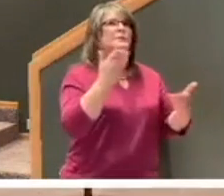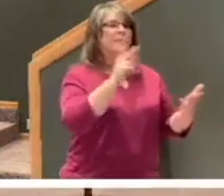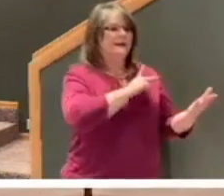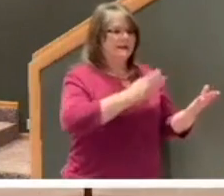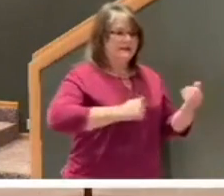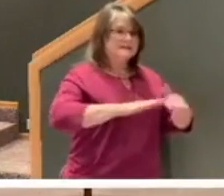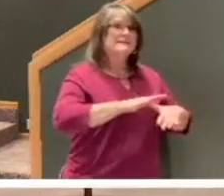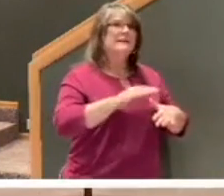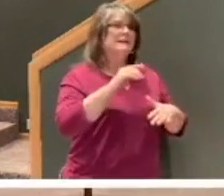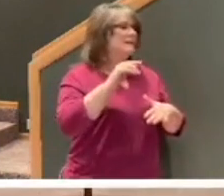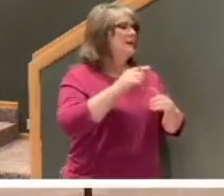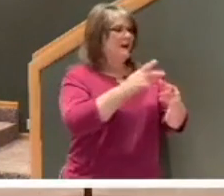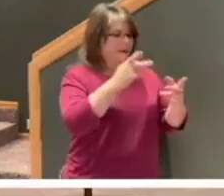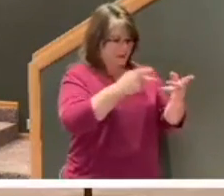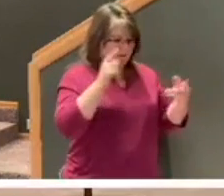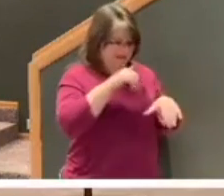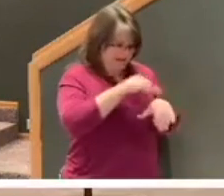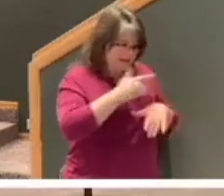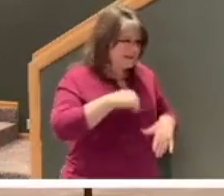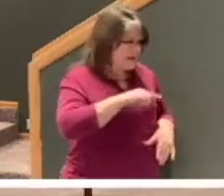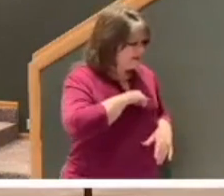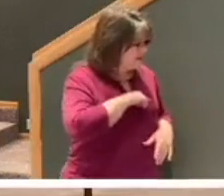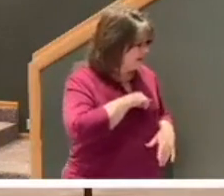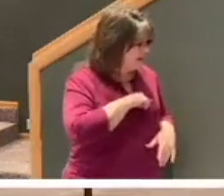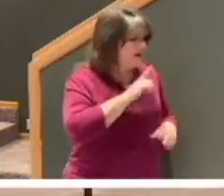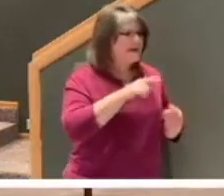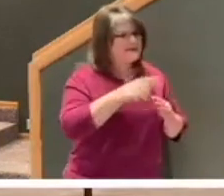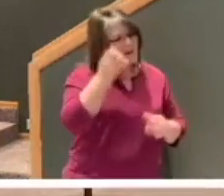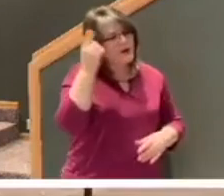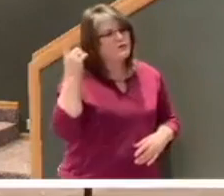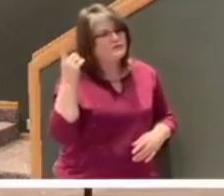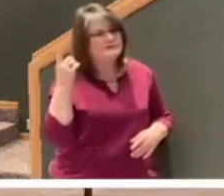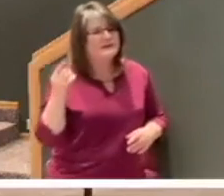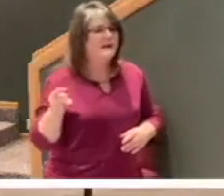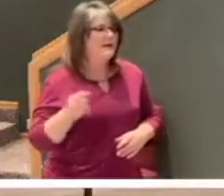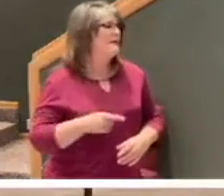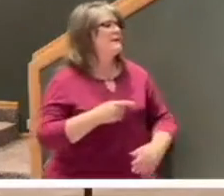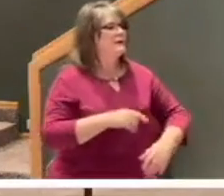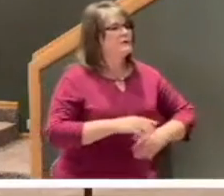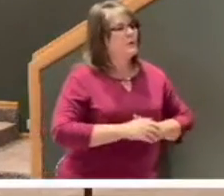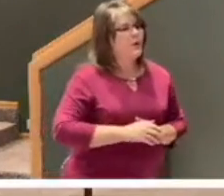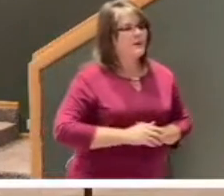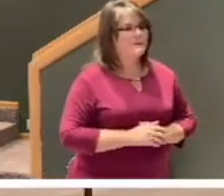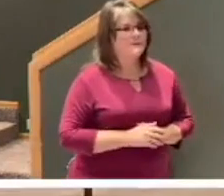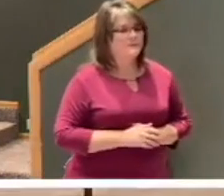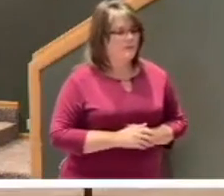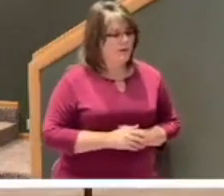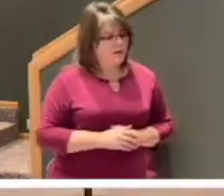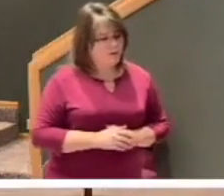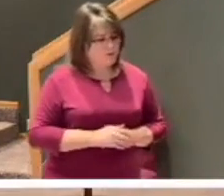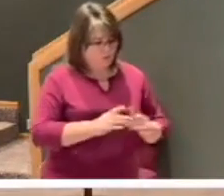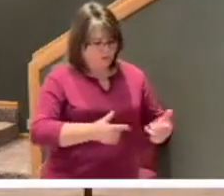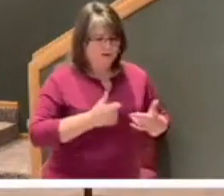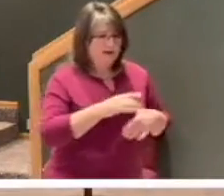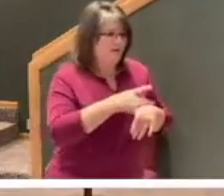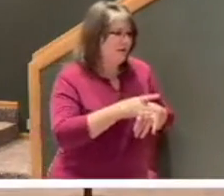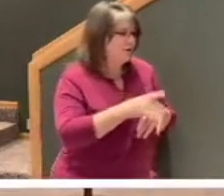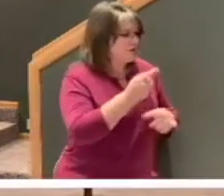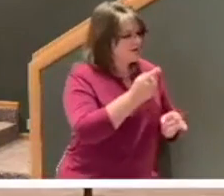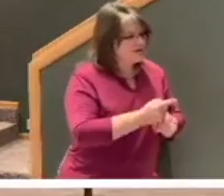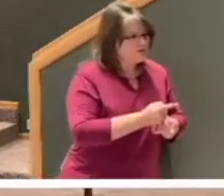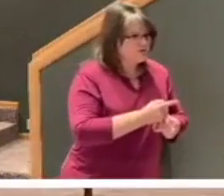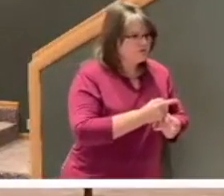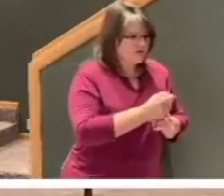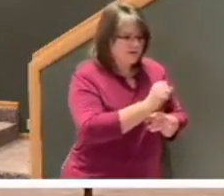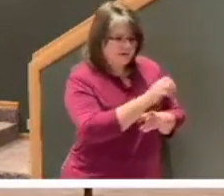he sends us? You know, this is about understanding that your 80 times or so around the sun is just a